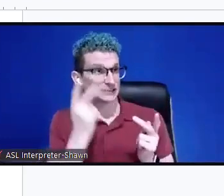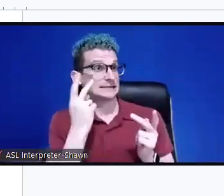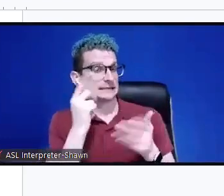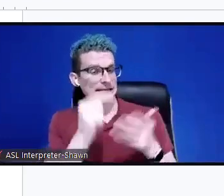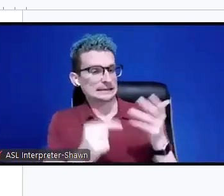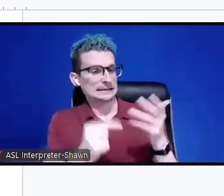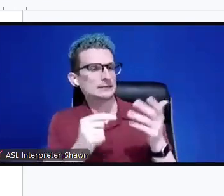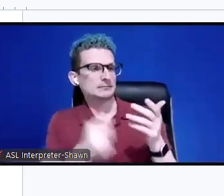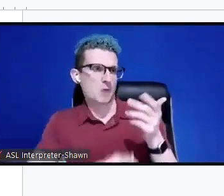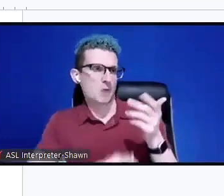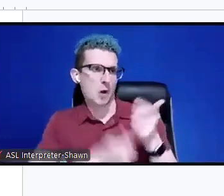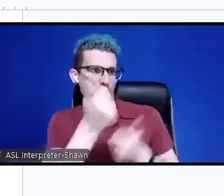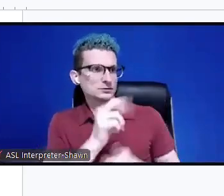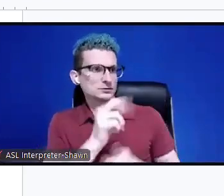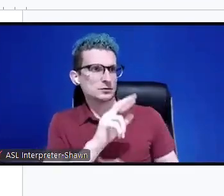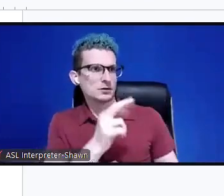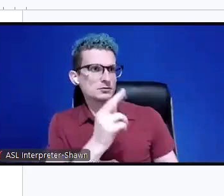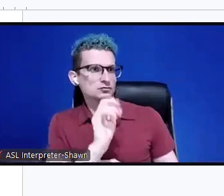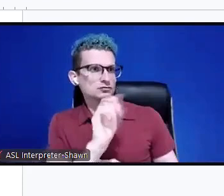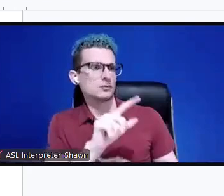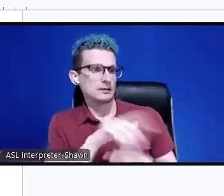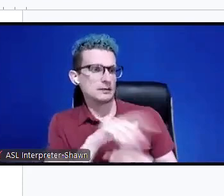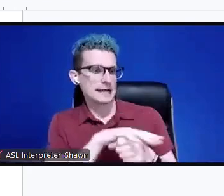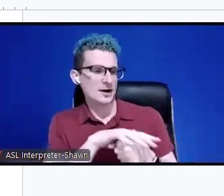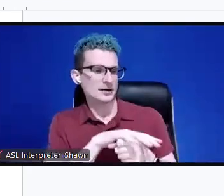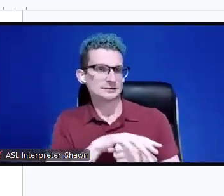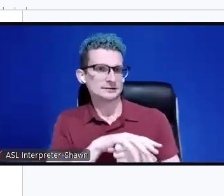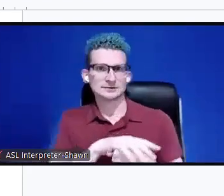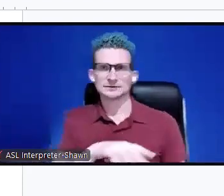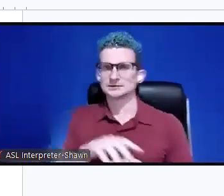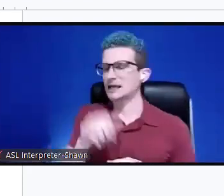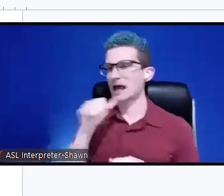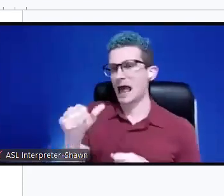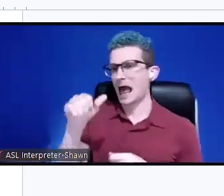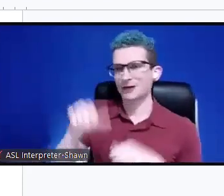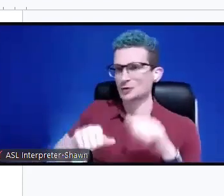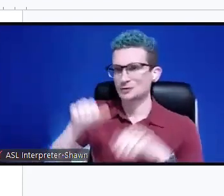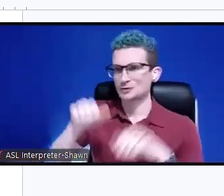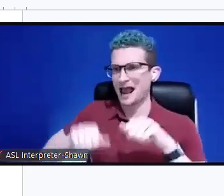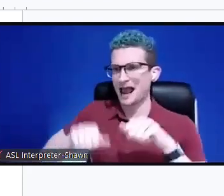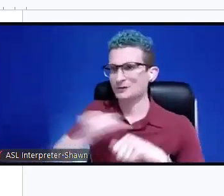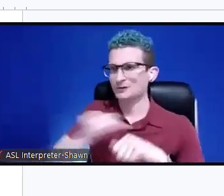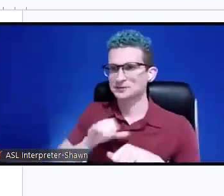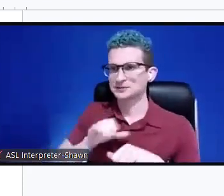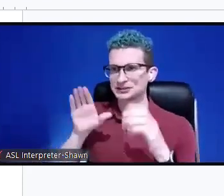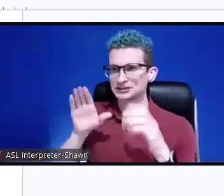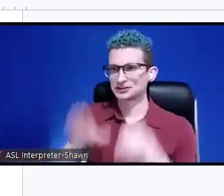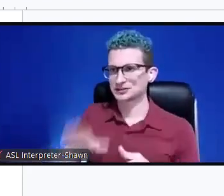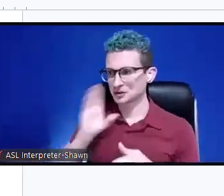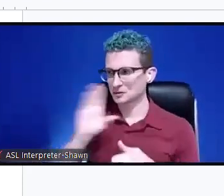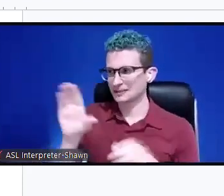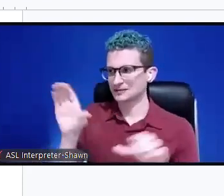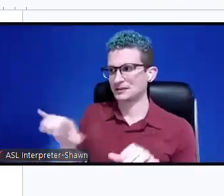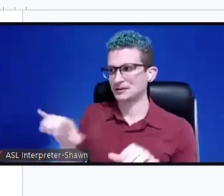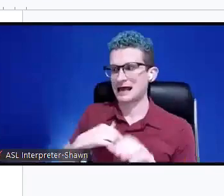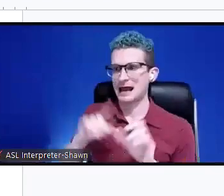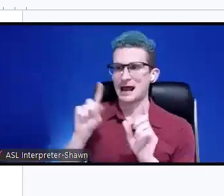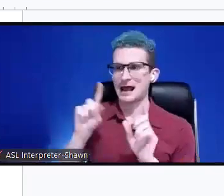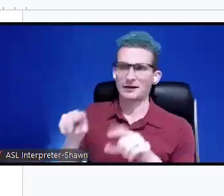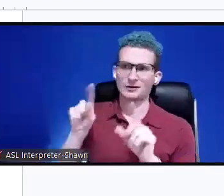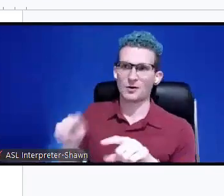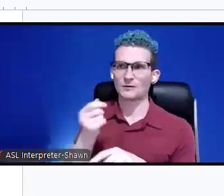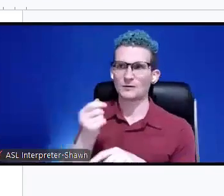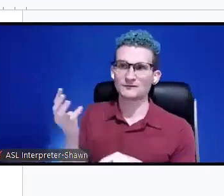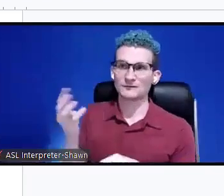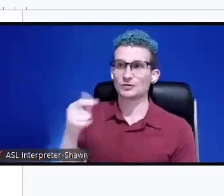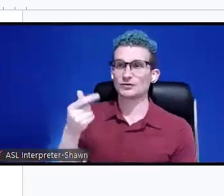Yep. Yep. I actually know that commissioner plans on doing that. I'll get to join them at a couple of those out in Grand Junction. All right,